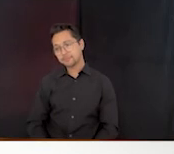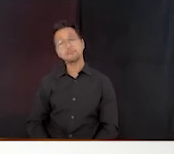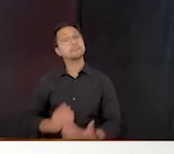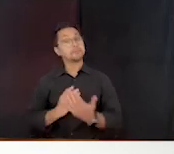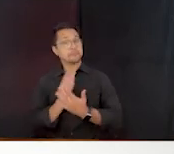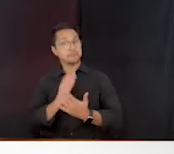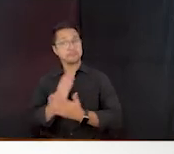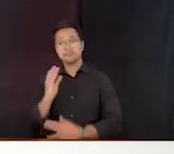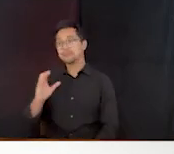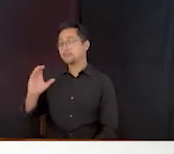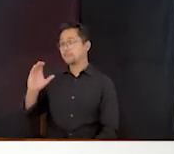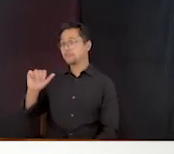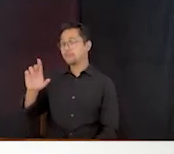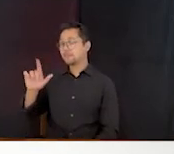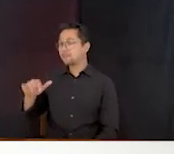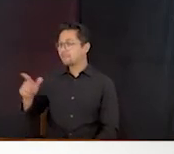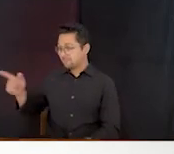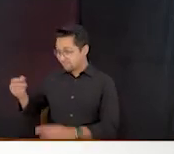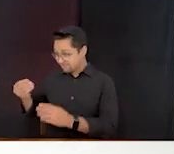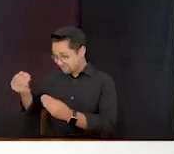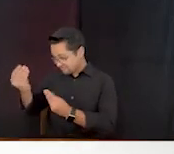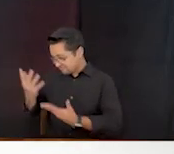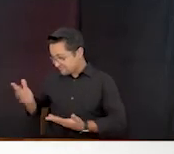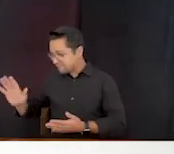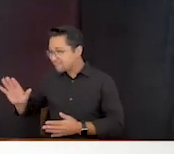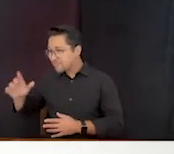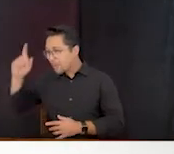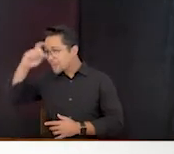All right, Carly, give us your word of wisdom.